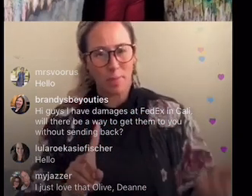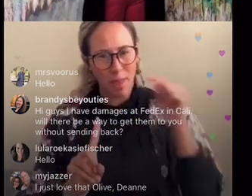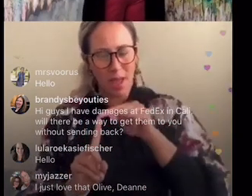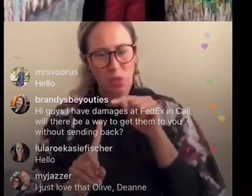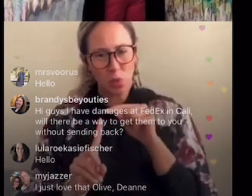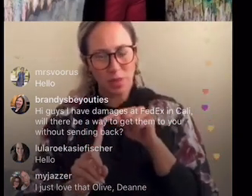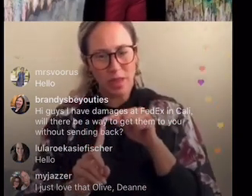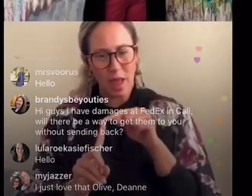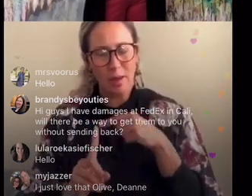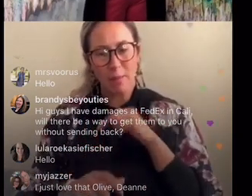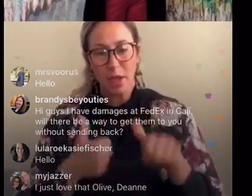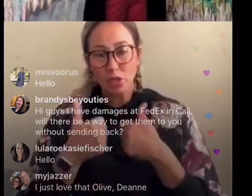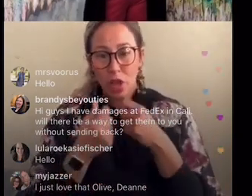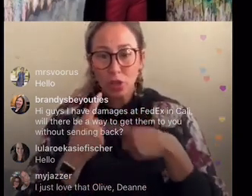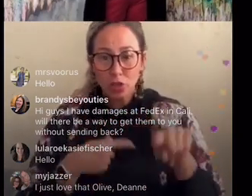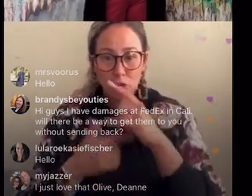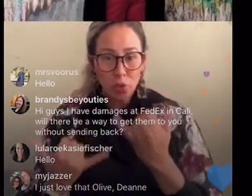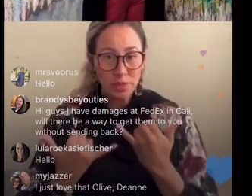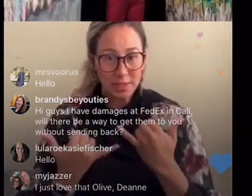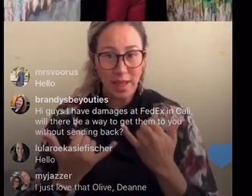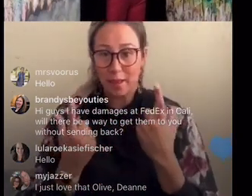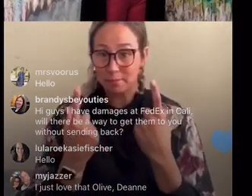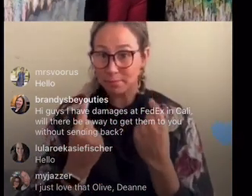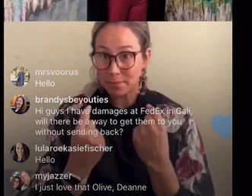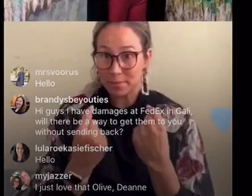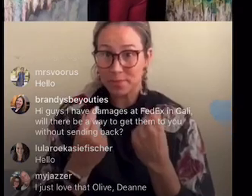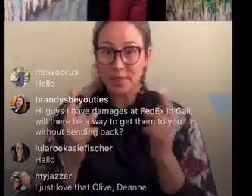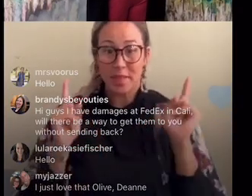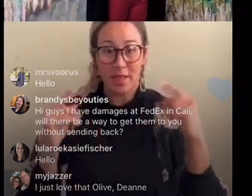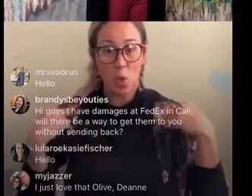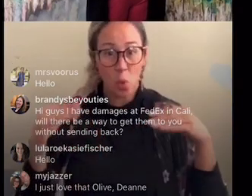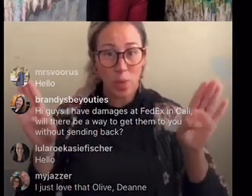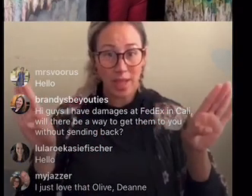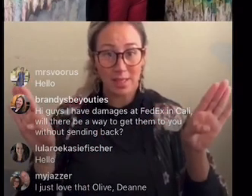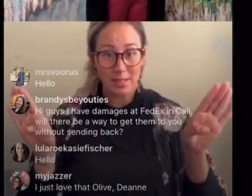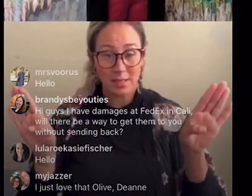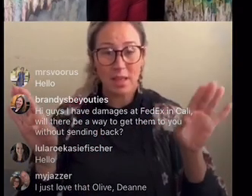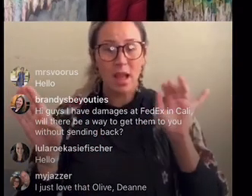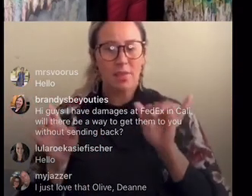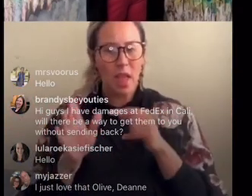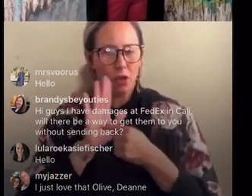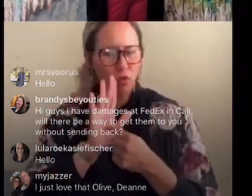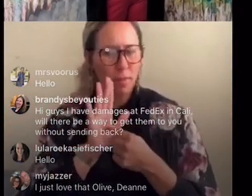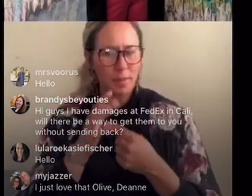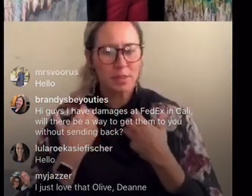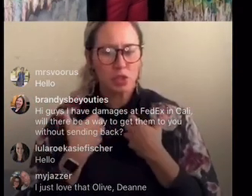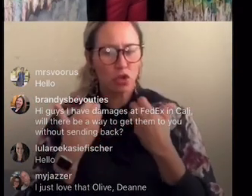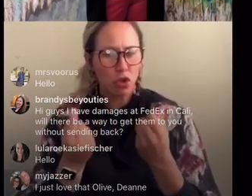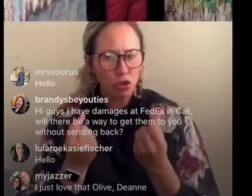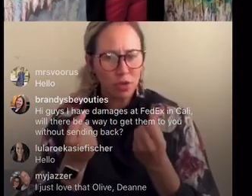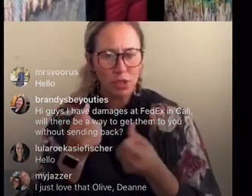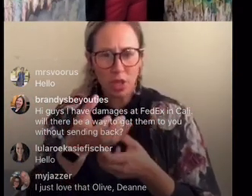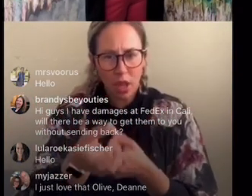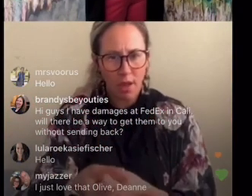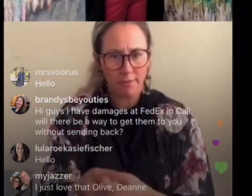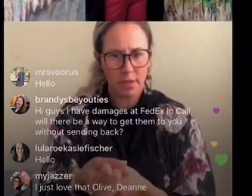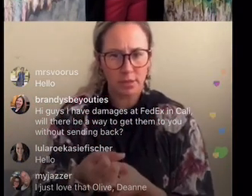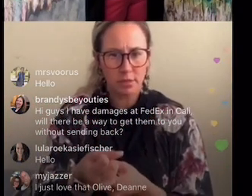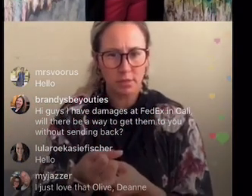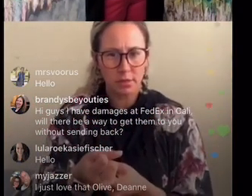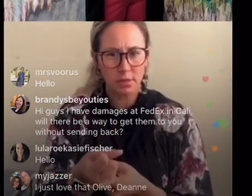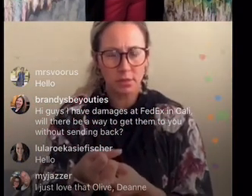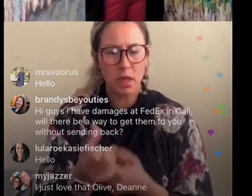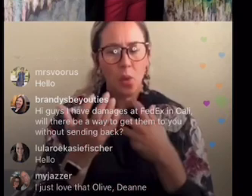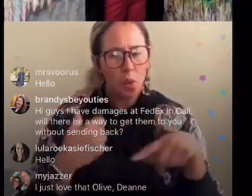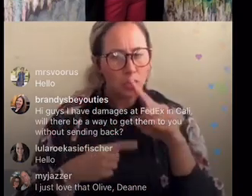my challenge to you today is this. These wings represent courage and confidence. I want you to